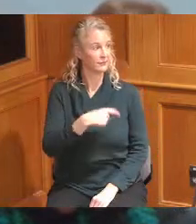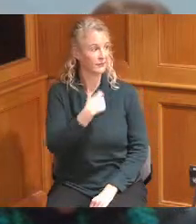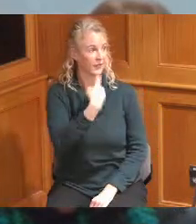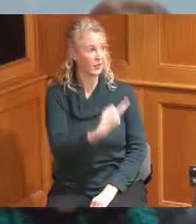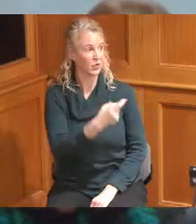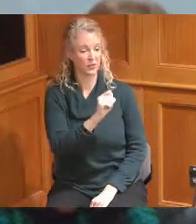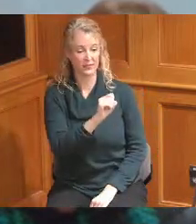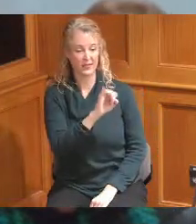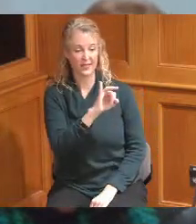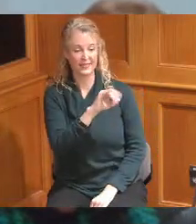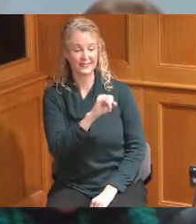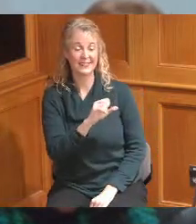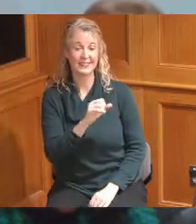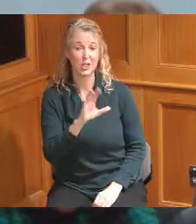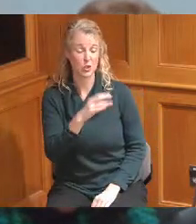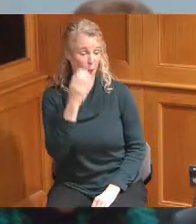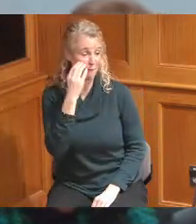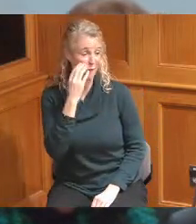look up Dr. Jones.